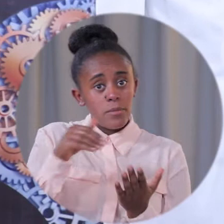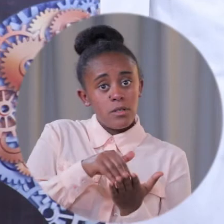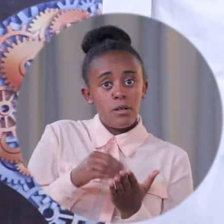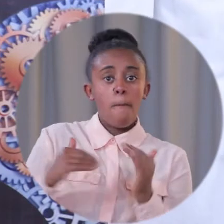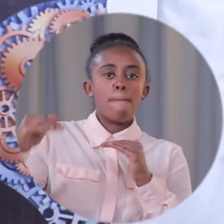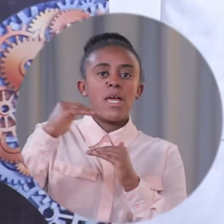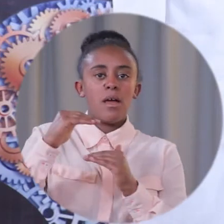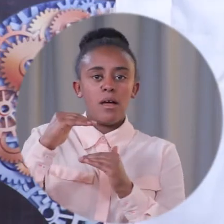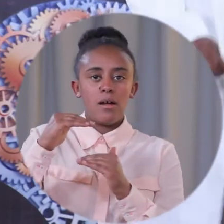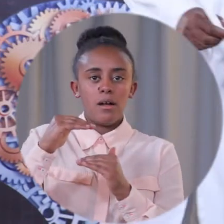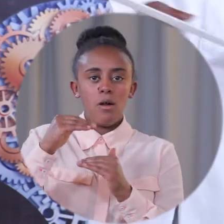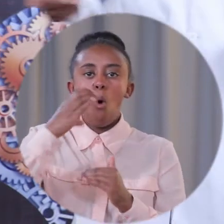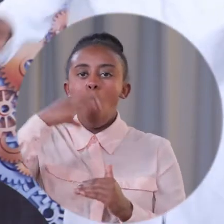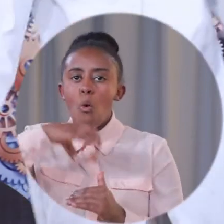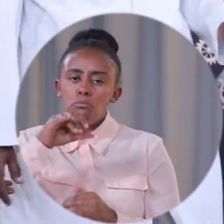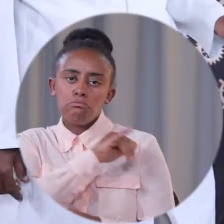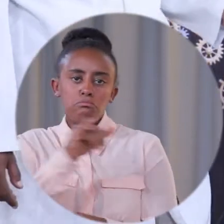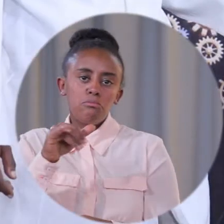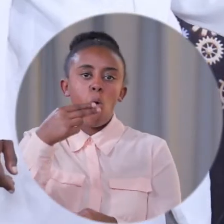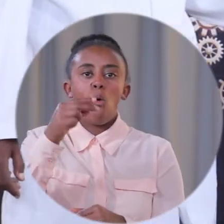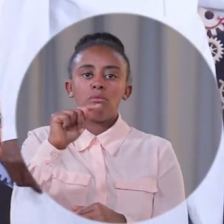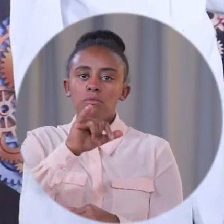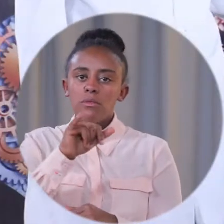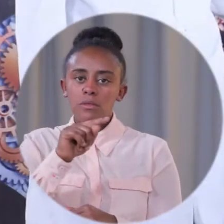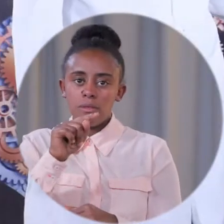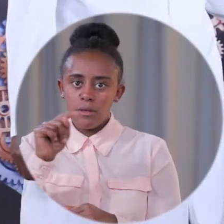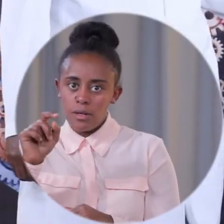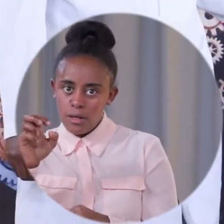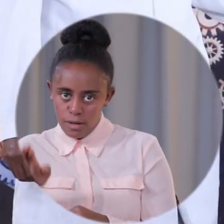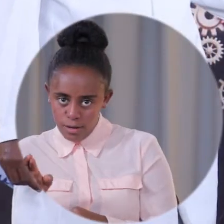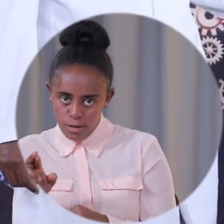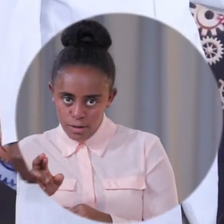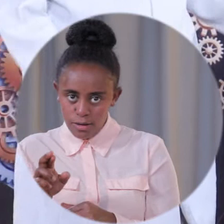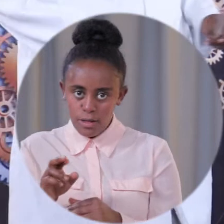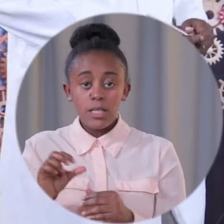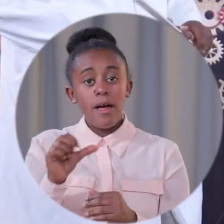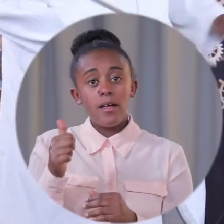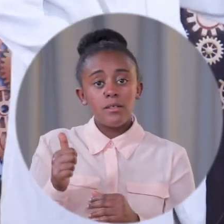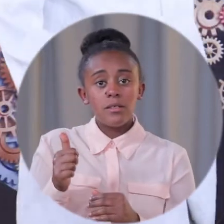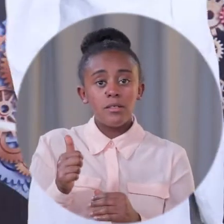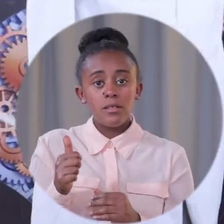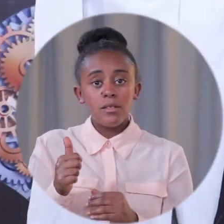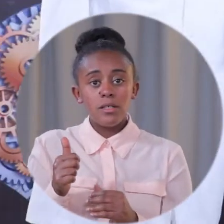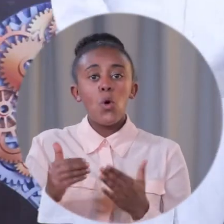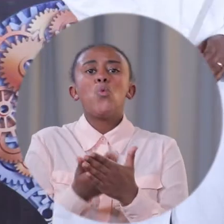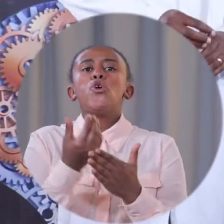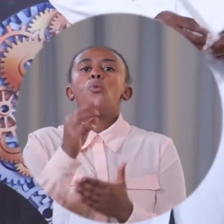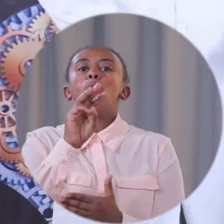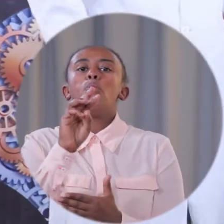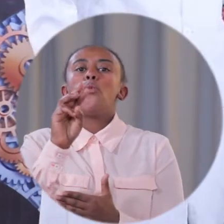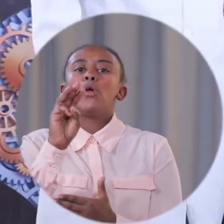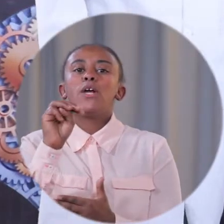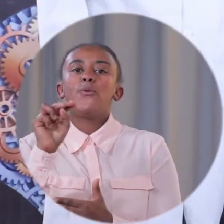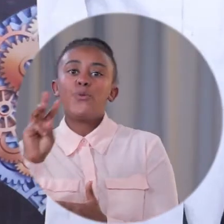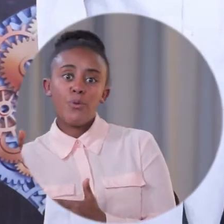bigger than. Hot, it is the same thing. Now, the other one, let's see about new. Newer